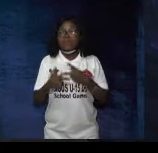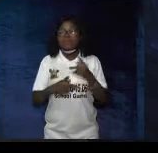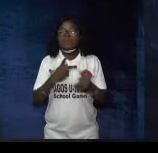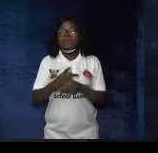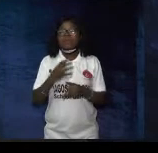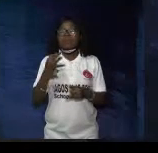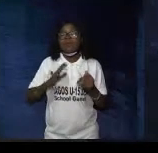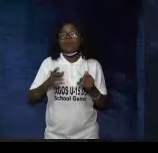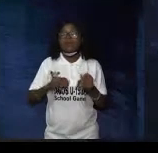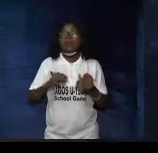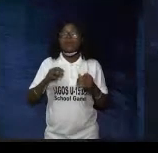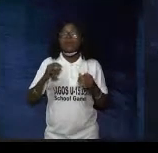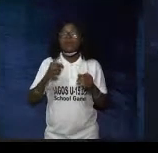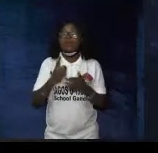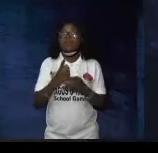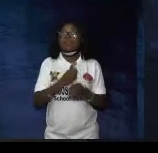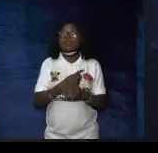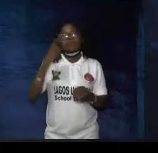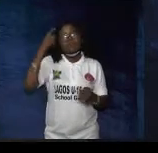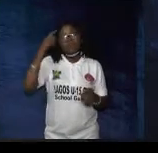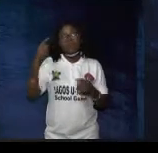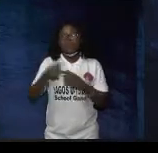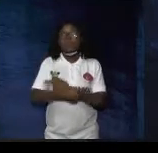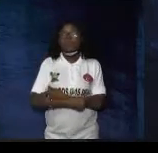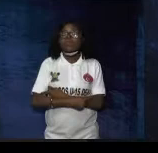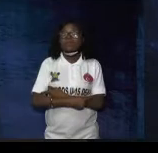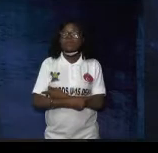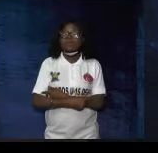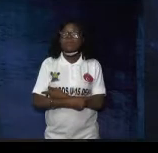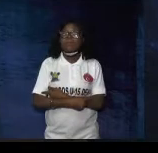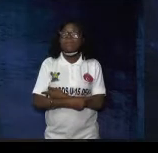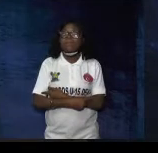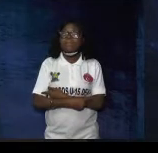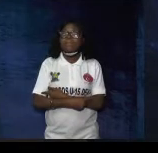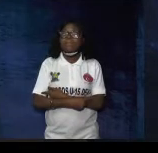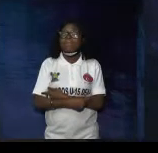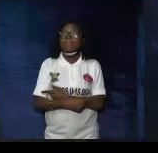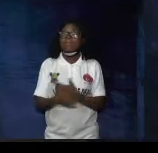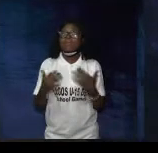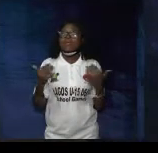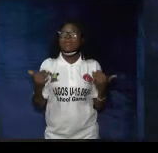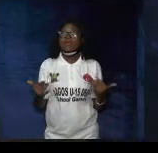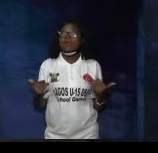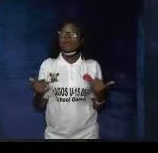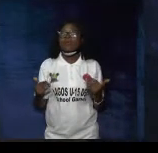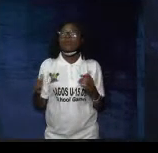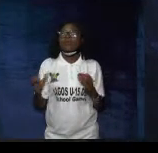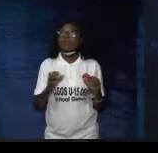Now moving on, let's now evaluate what we have learned so far.